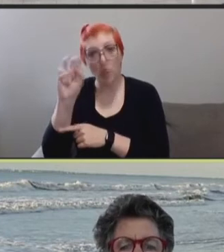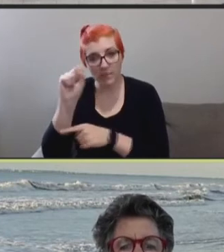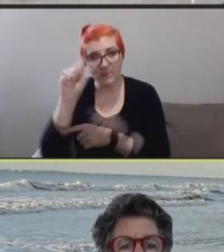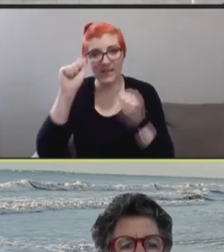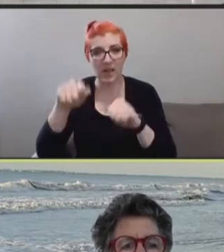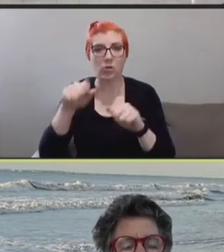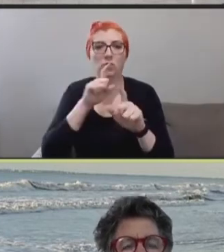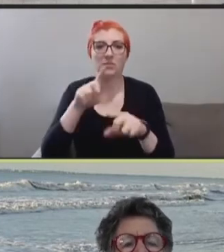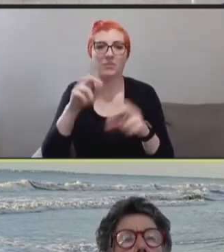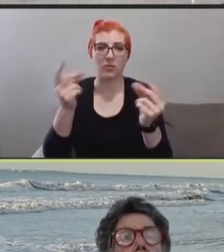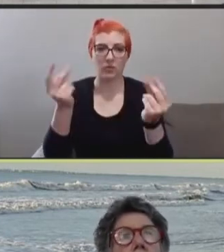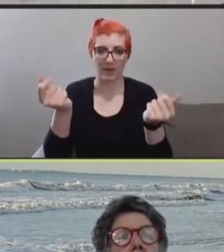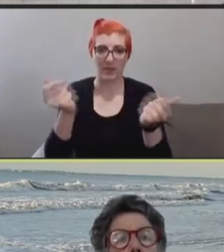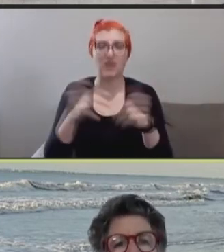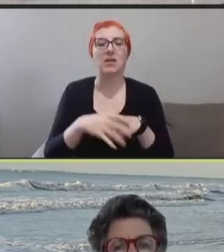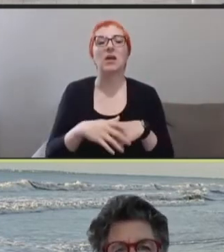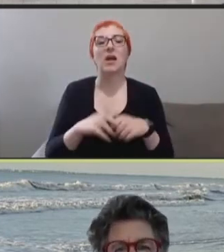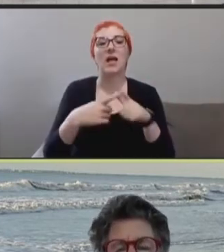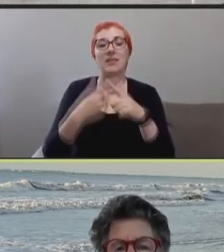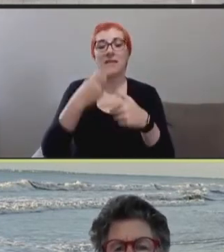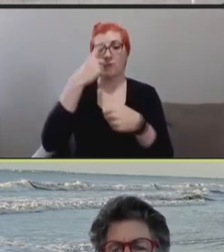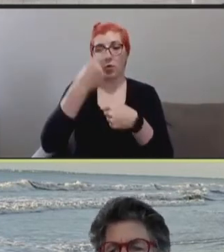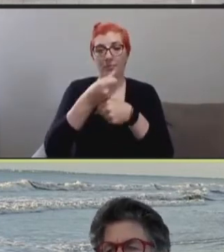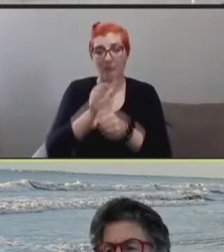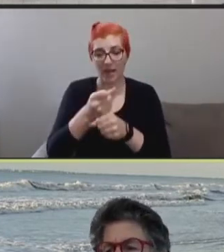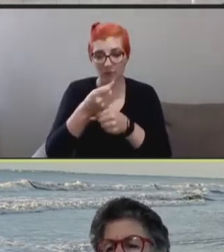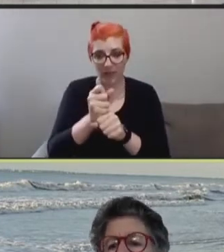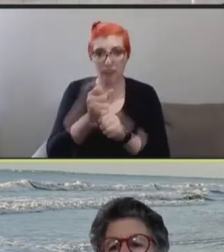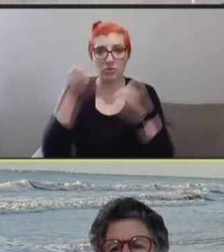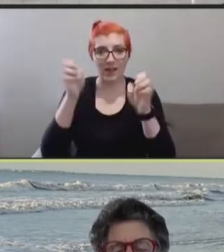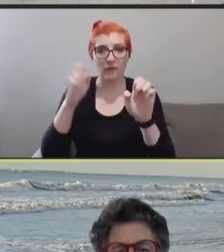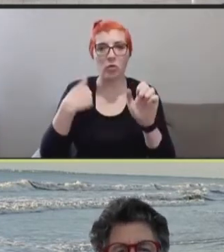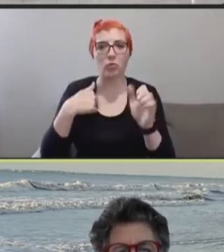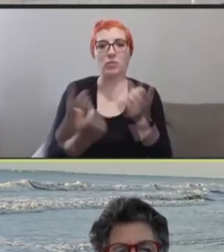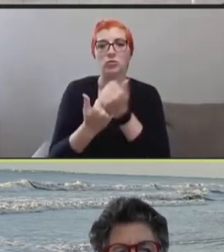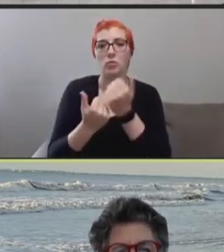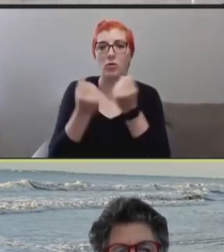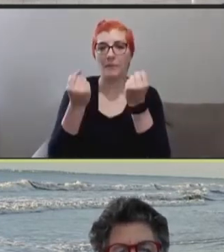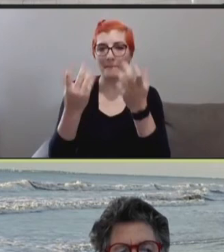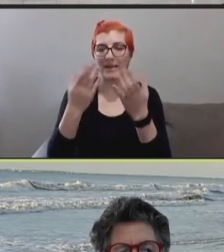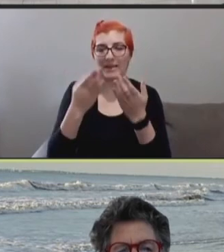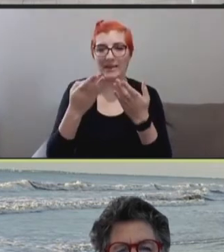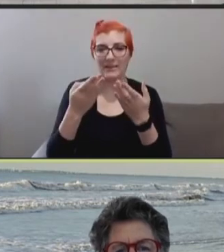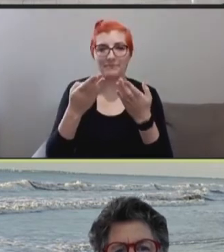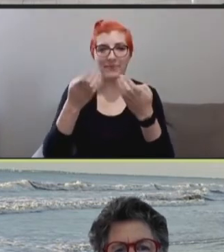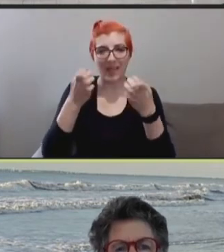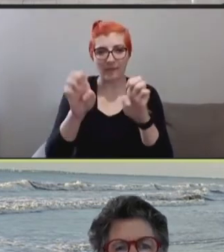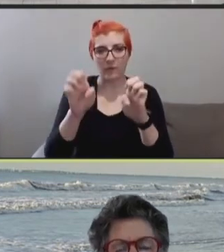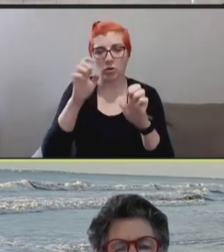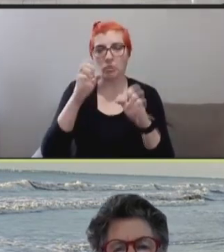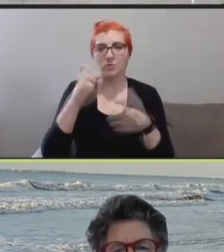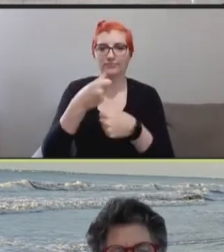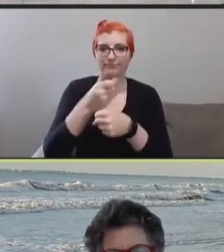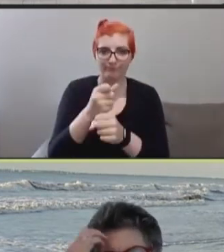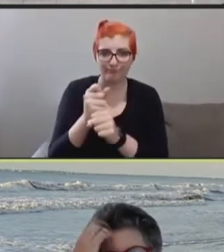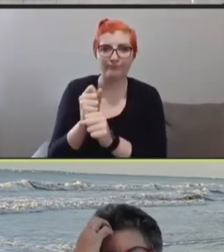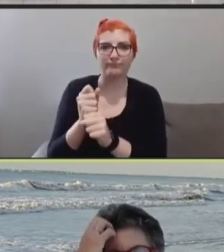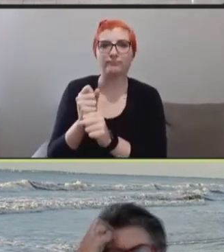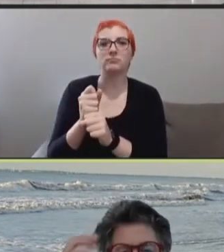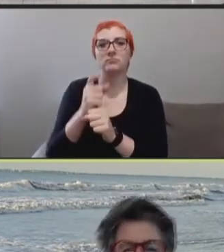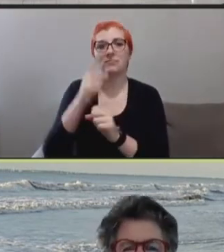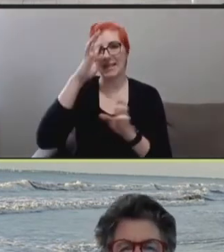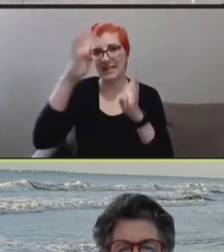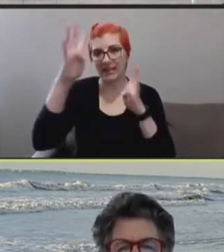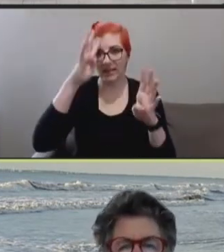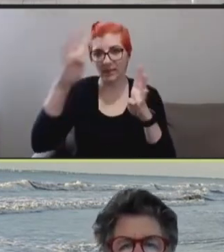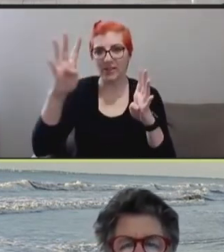our manufacturing efforts, we're supporting a lot of activities in manufacturing innovation to plan for the second